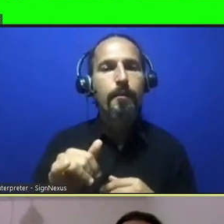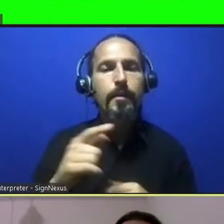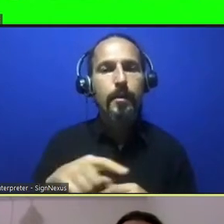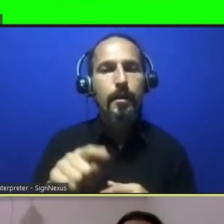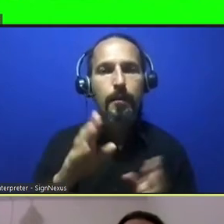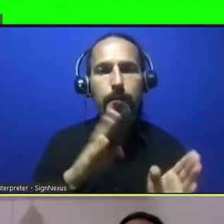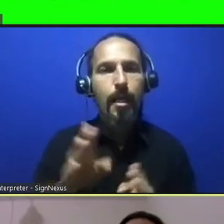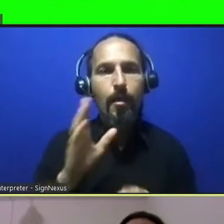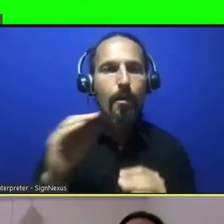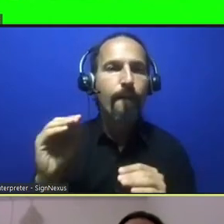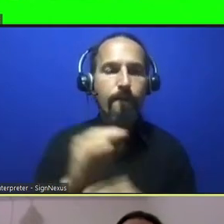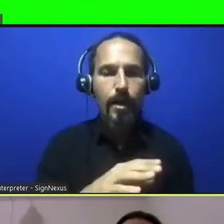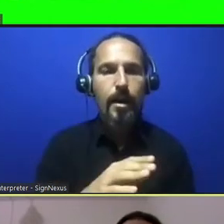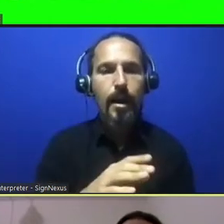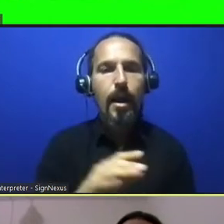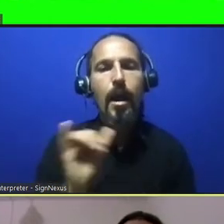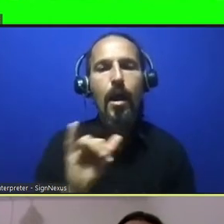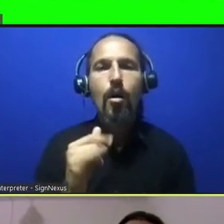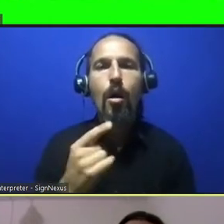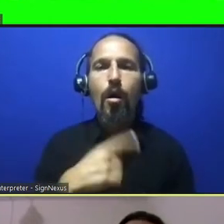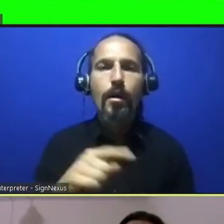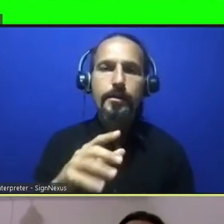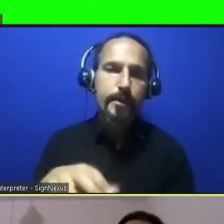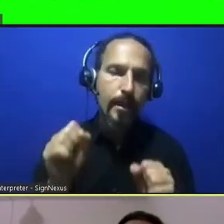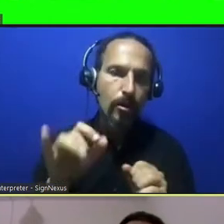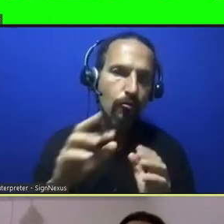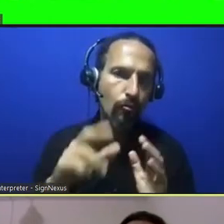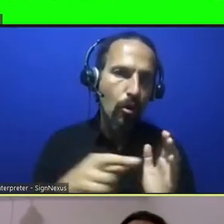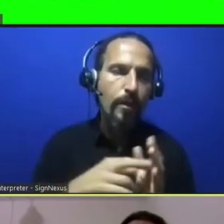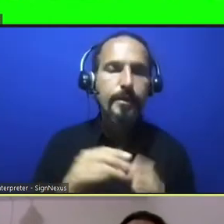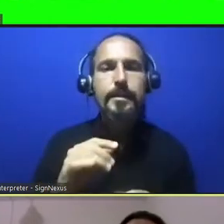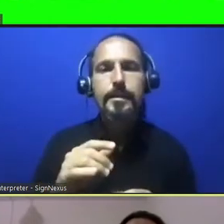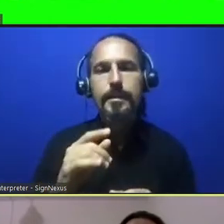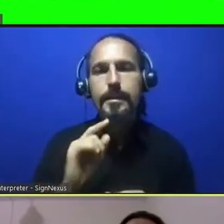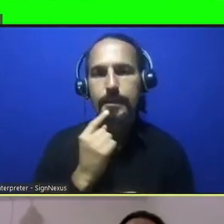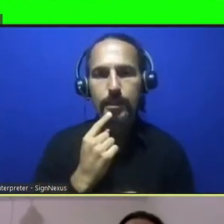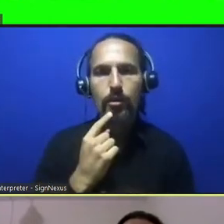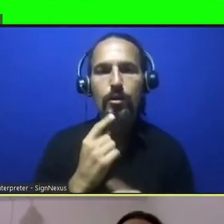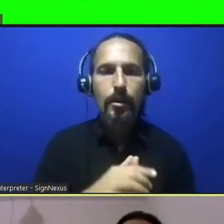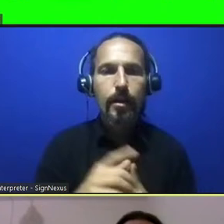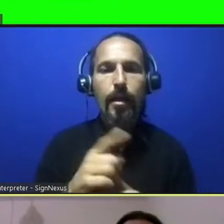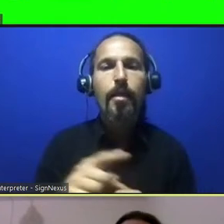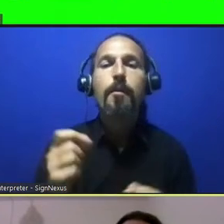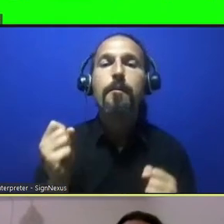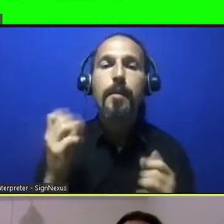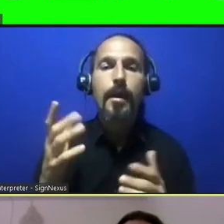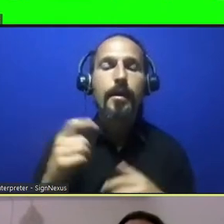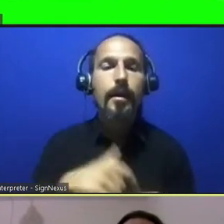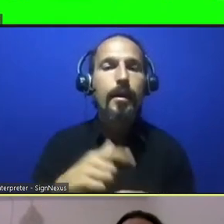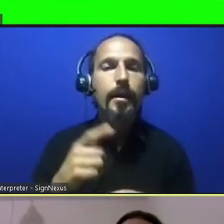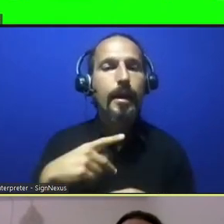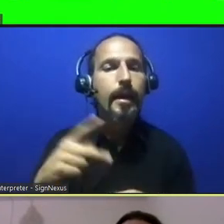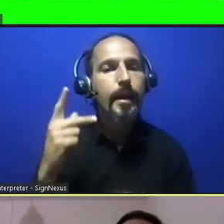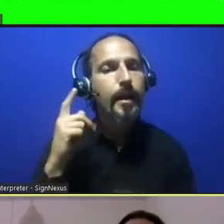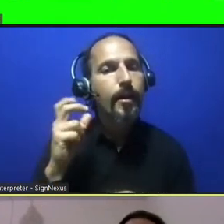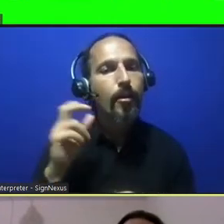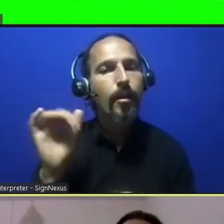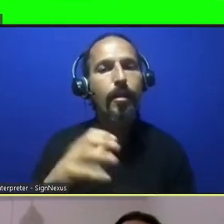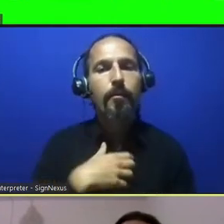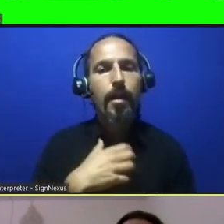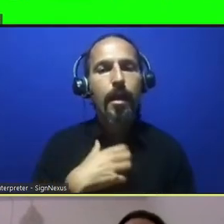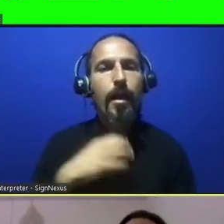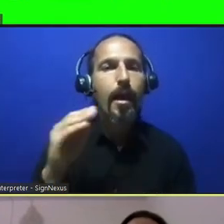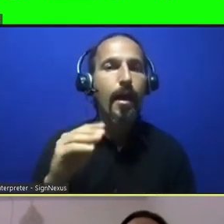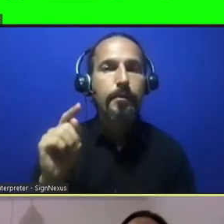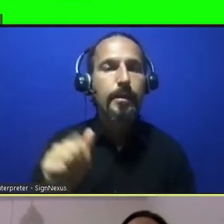is affecting and i want you to take your role in this city seriously because a lot of times that you hear the complaints the mta is